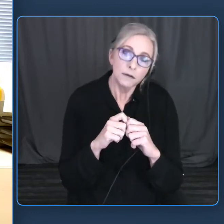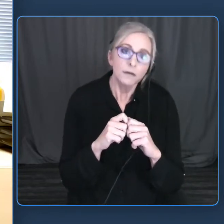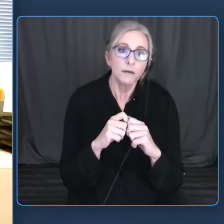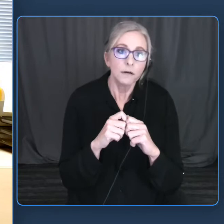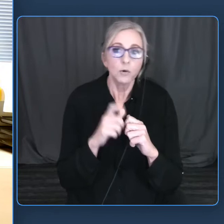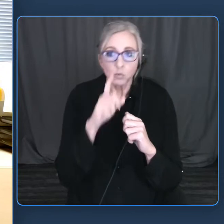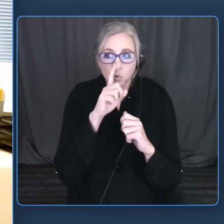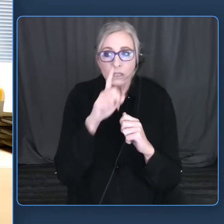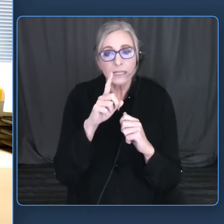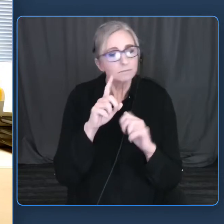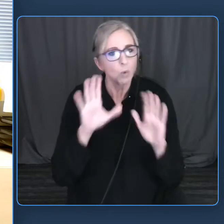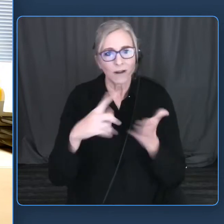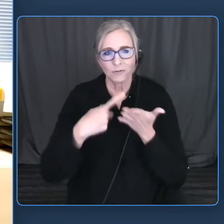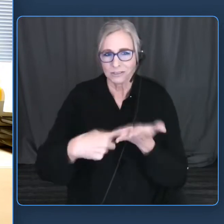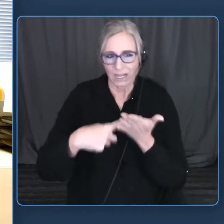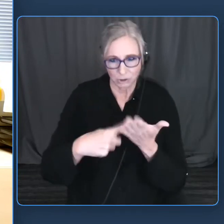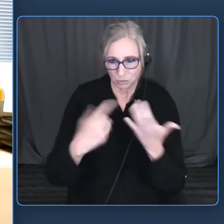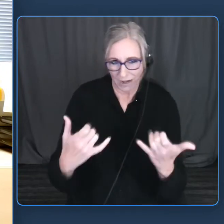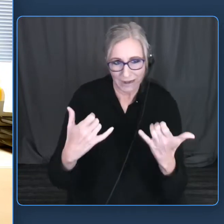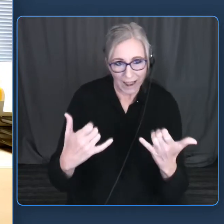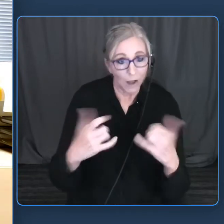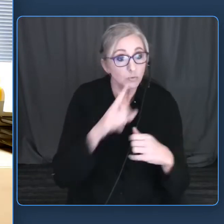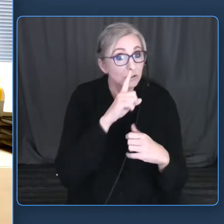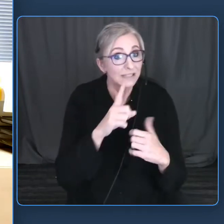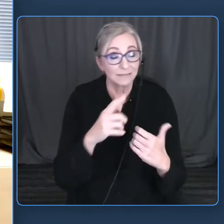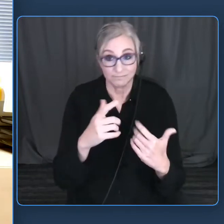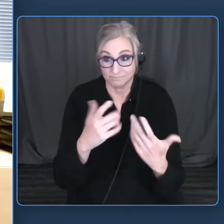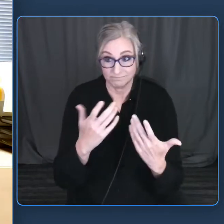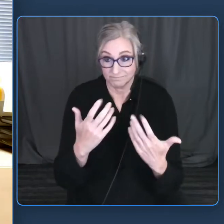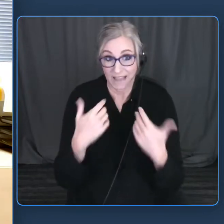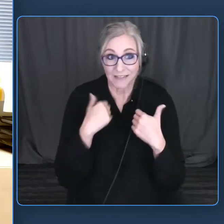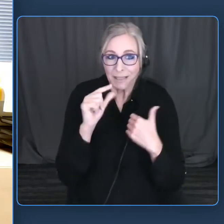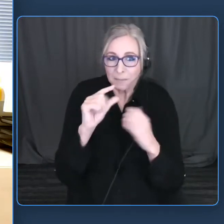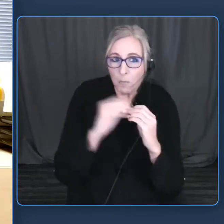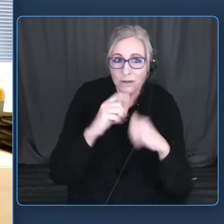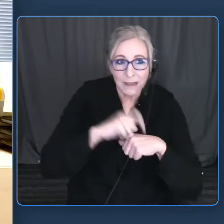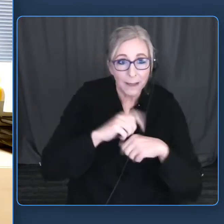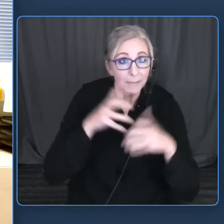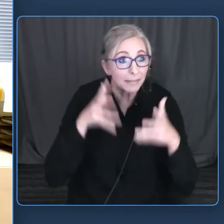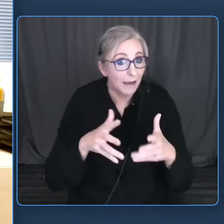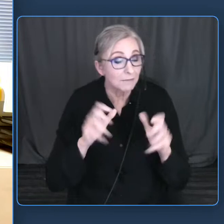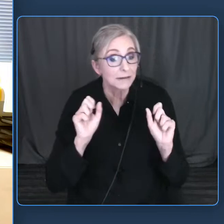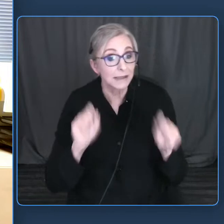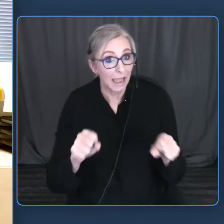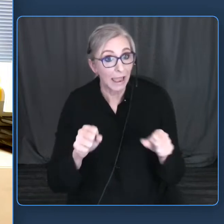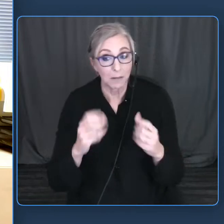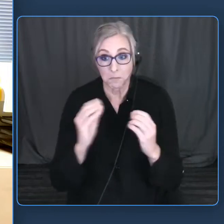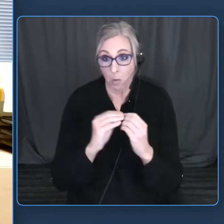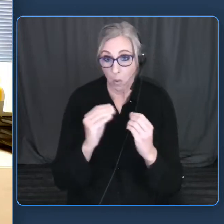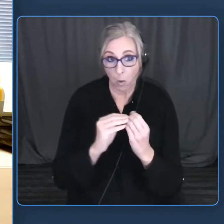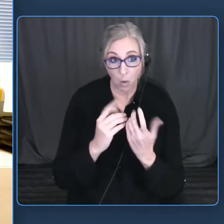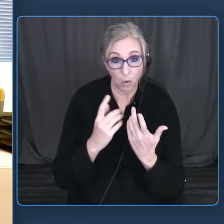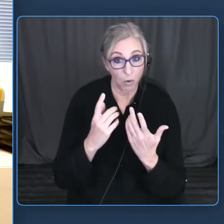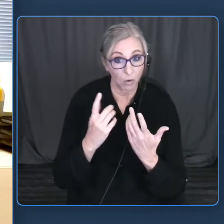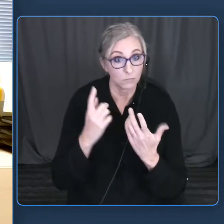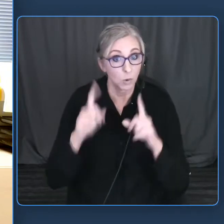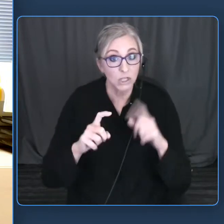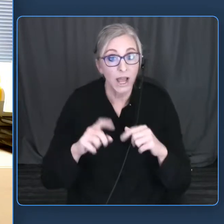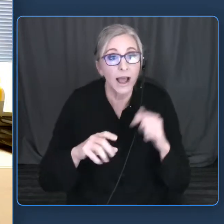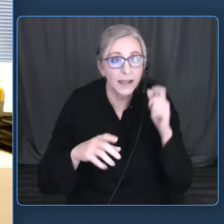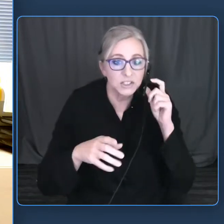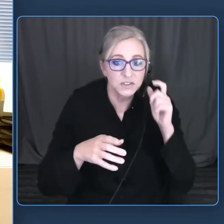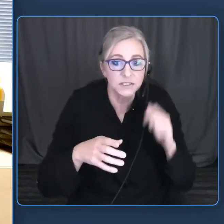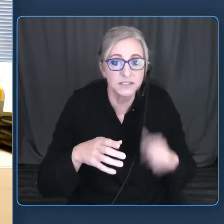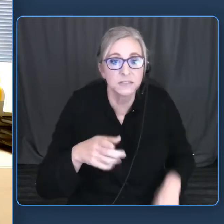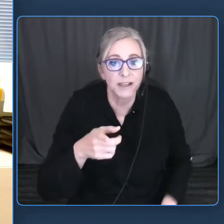we have a great discussion going here. We have a little bit more time for questions. Please go